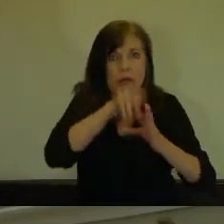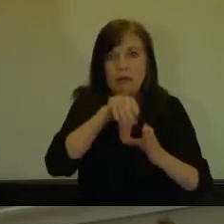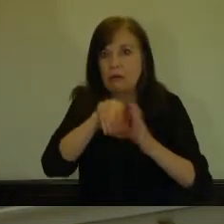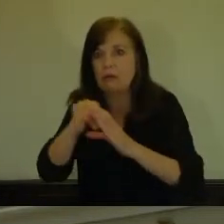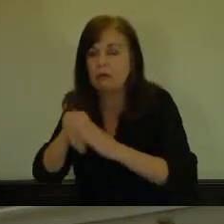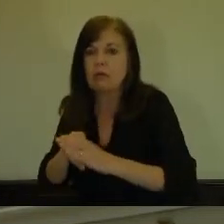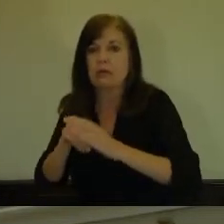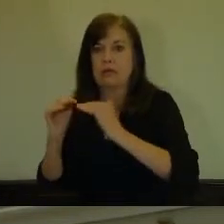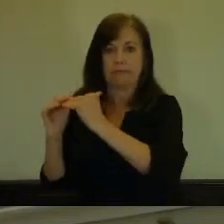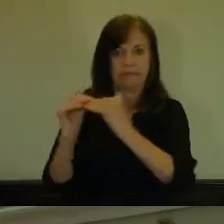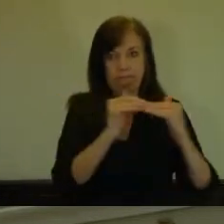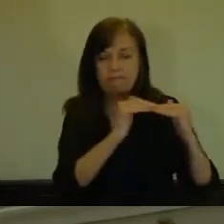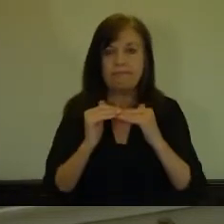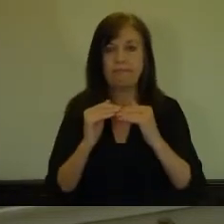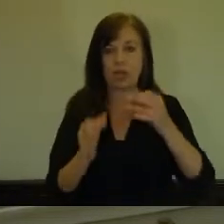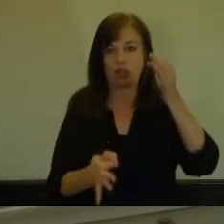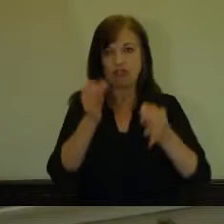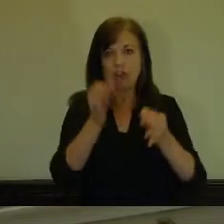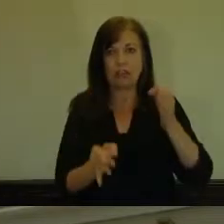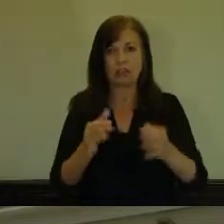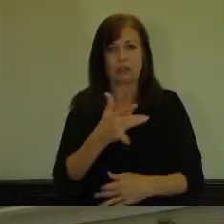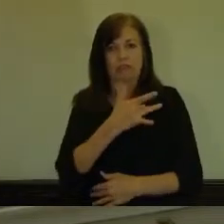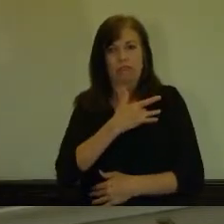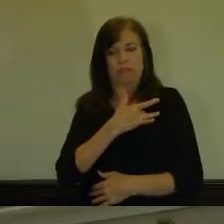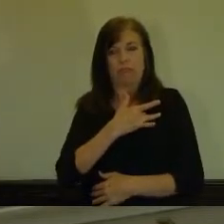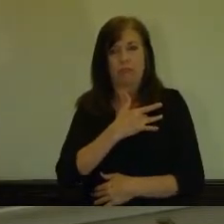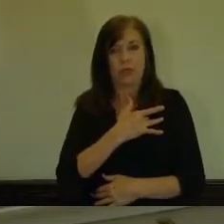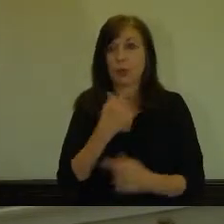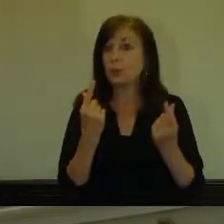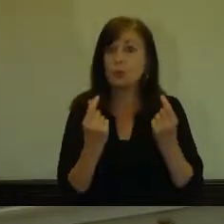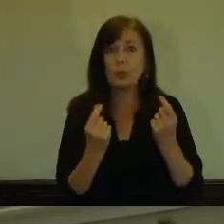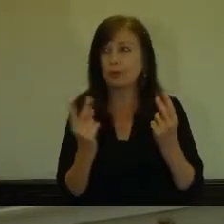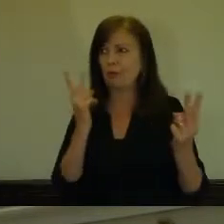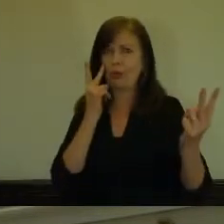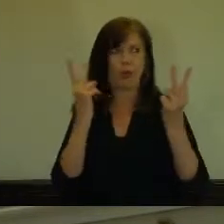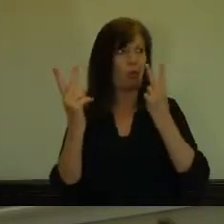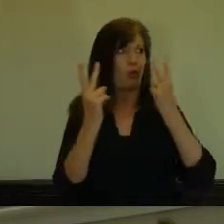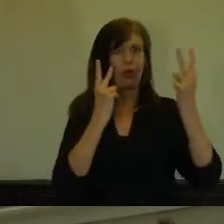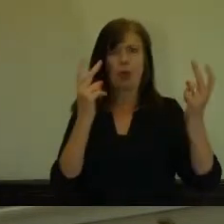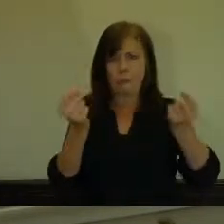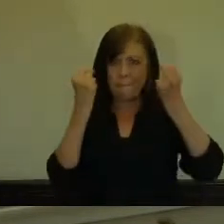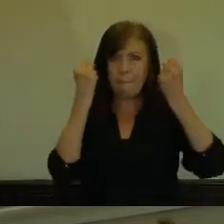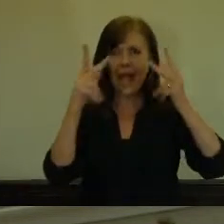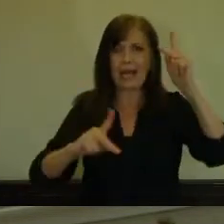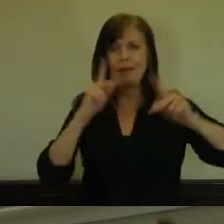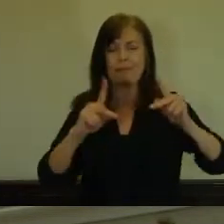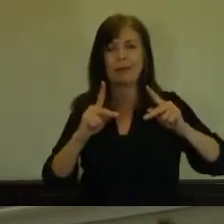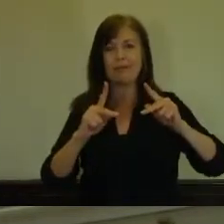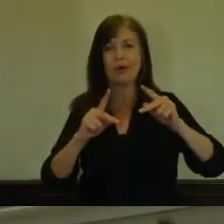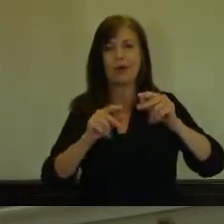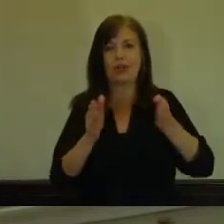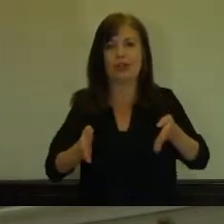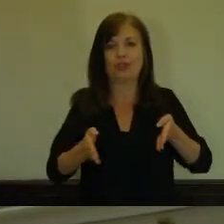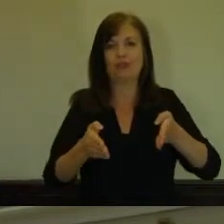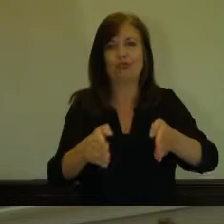equity and compassion. All we have to do is look at all the people that are taking to the streets